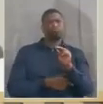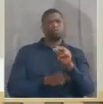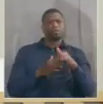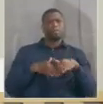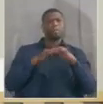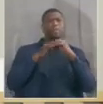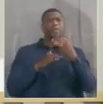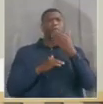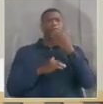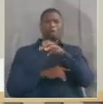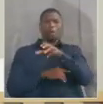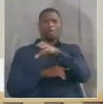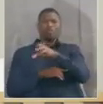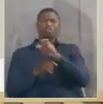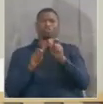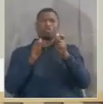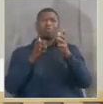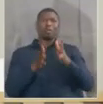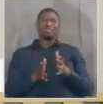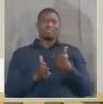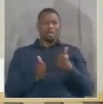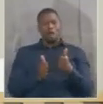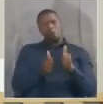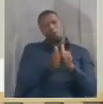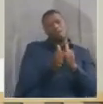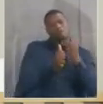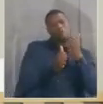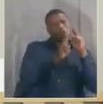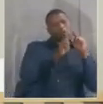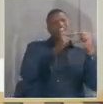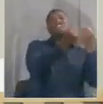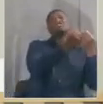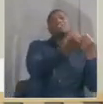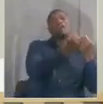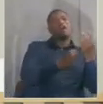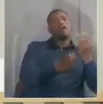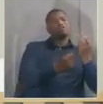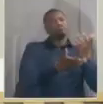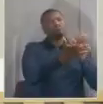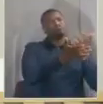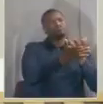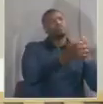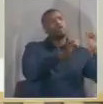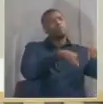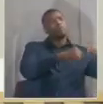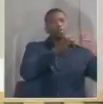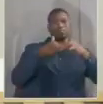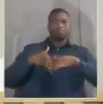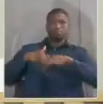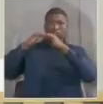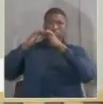provincial commissioner in consultation with the national commissioner. By then, it was